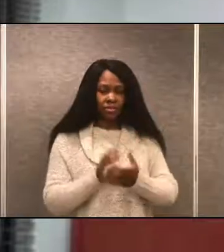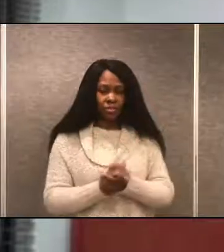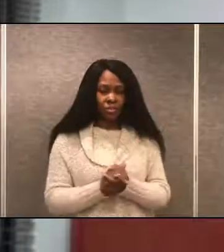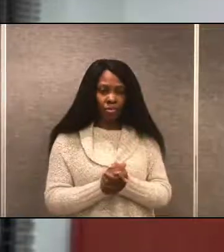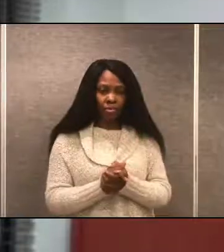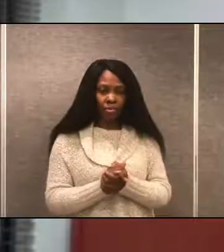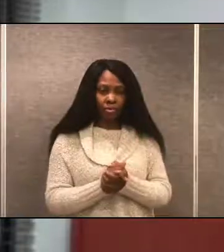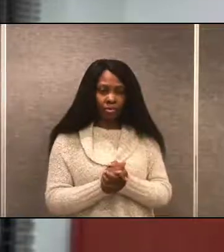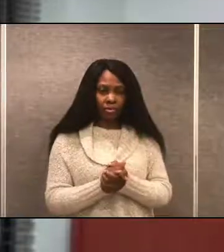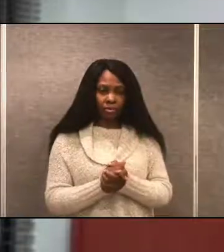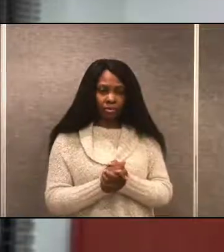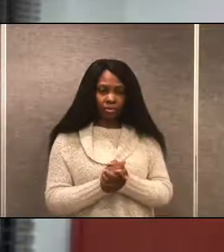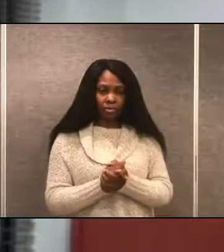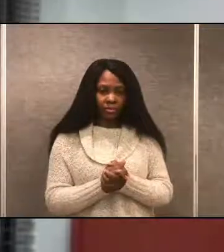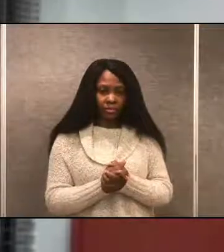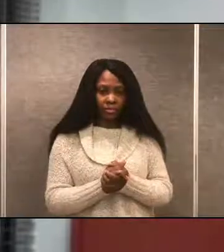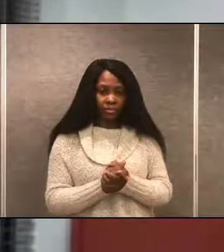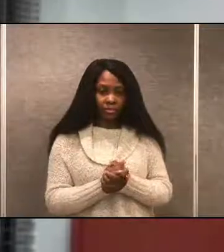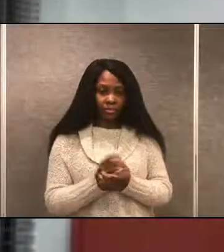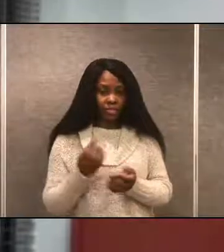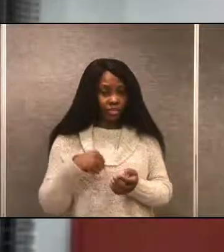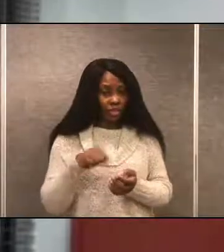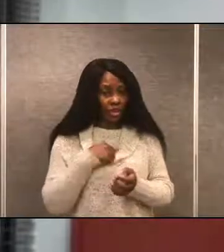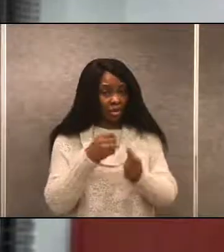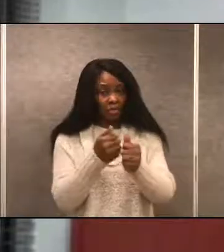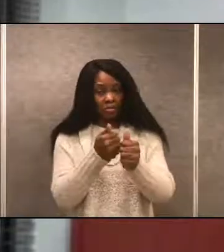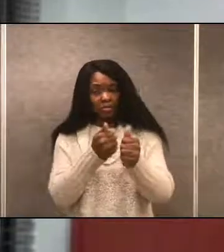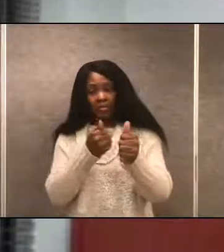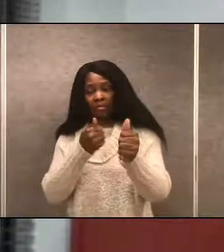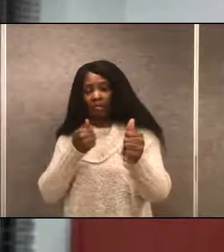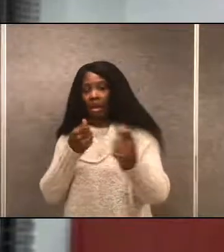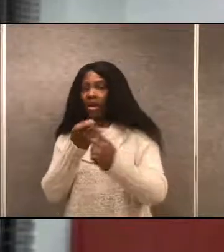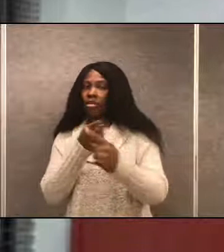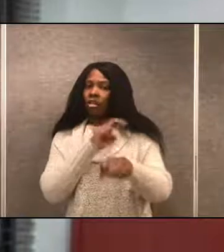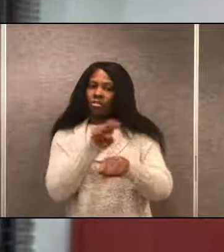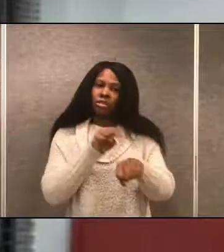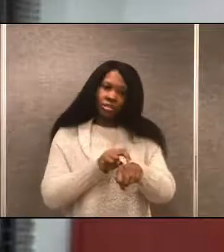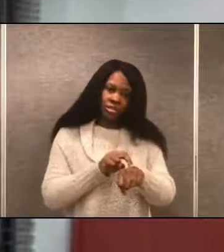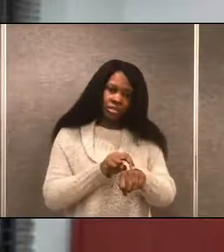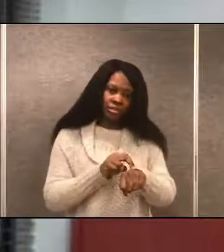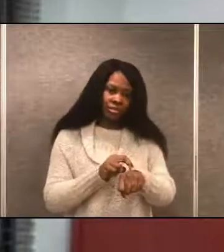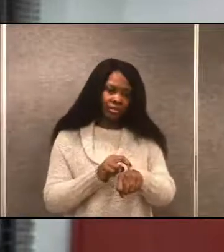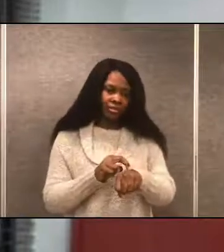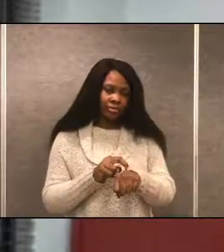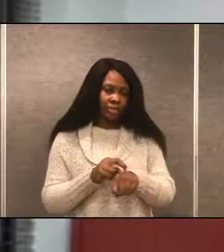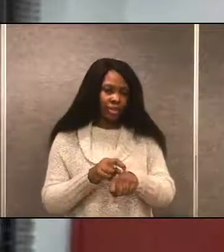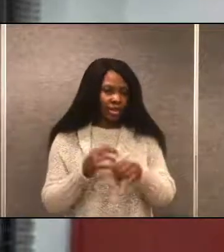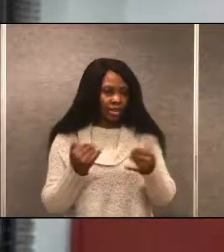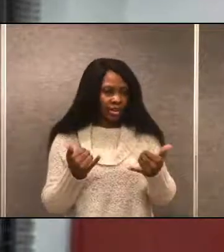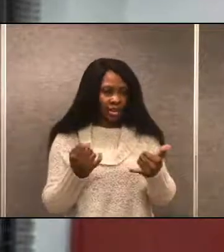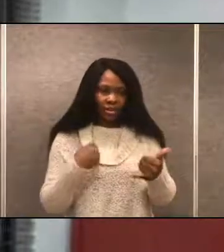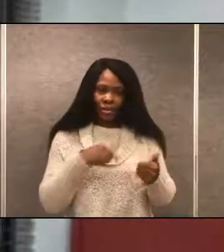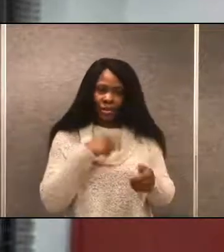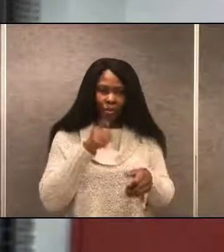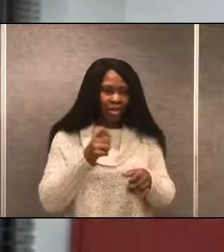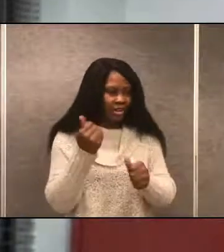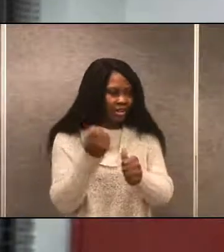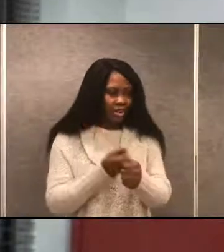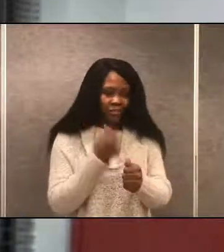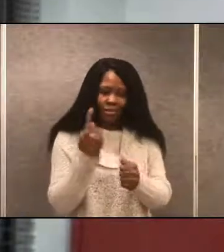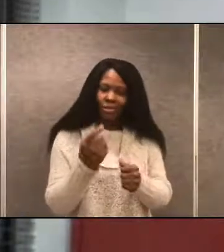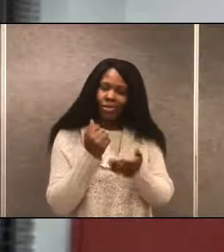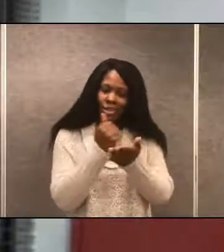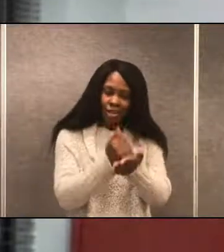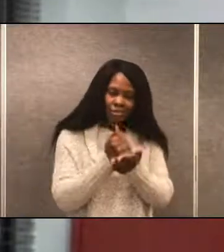are definitely way away from traditional, and we are at all hands on, it takes a village, and to the best